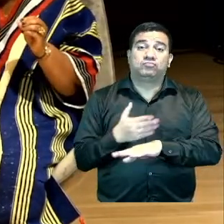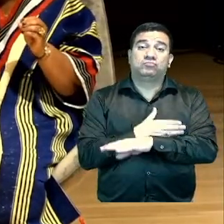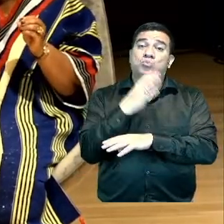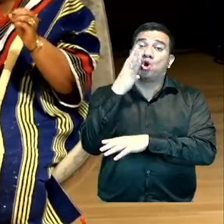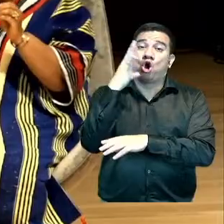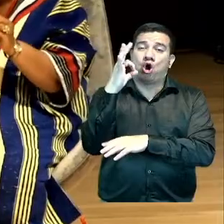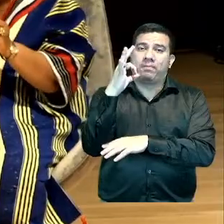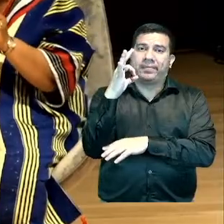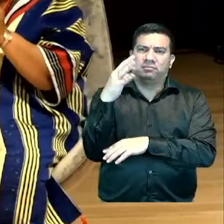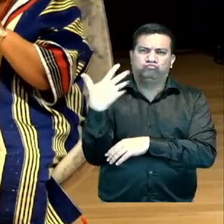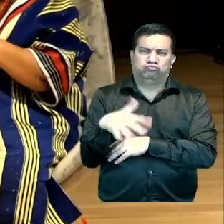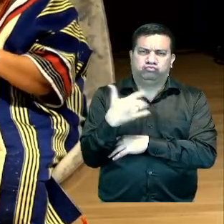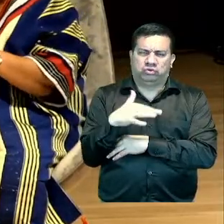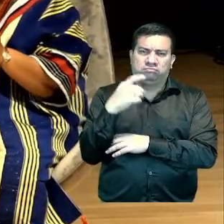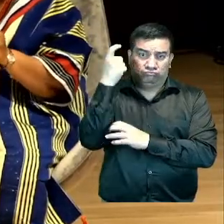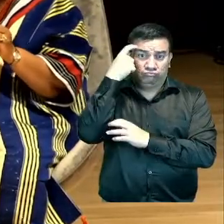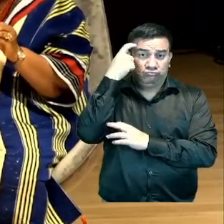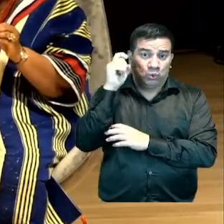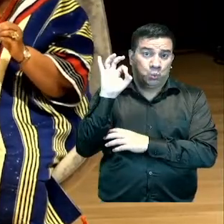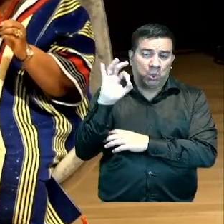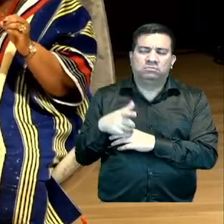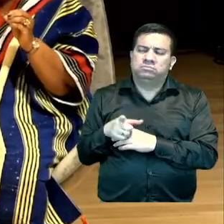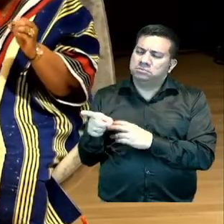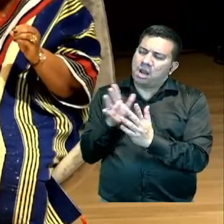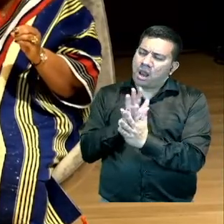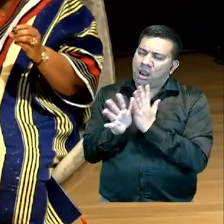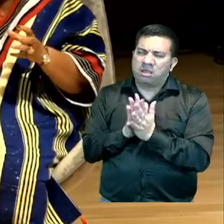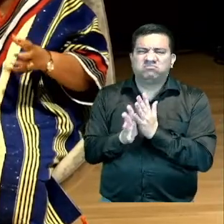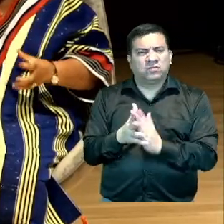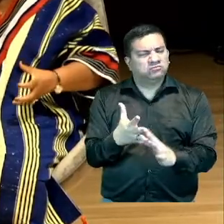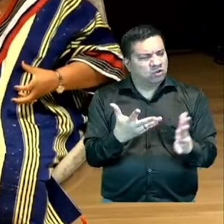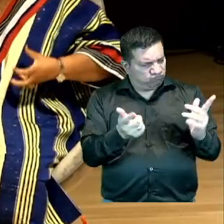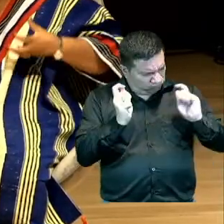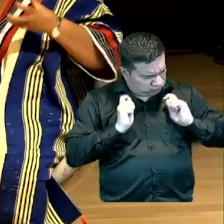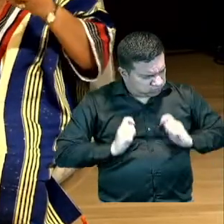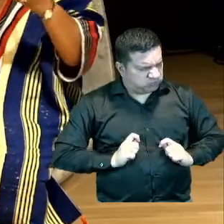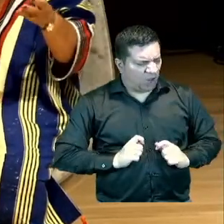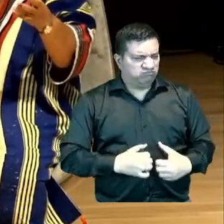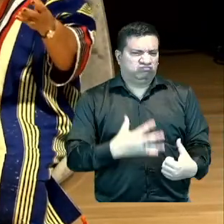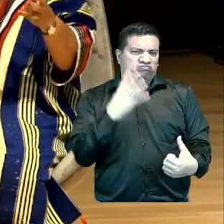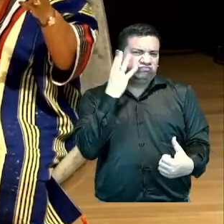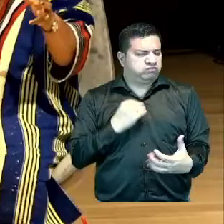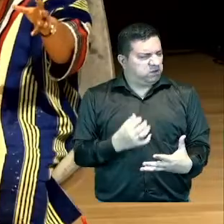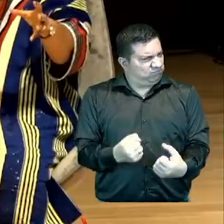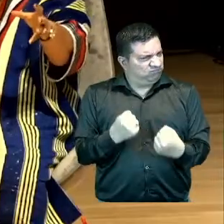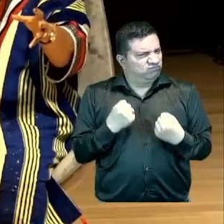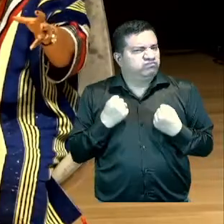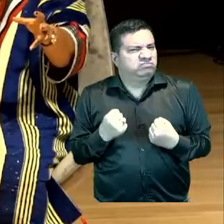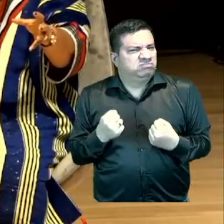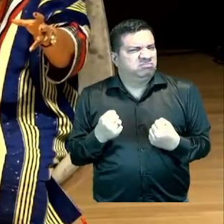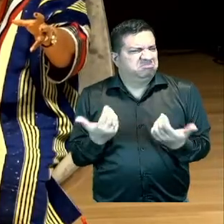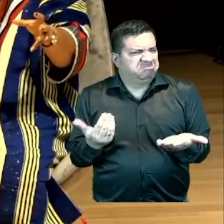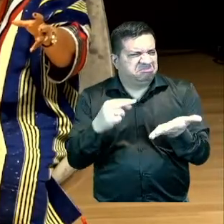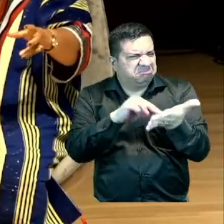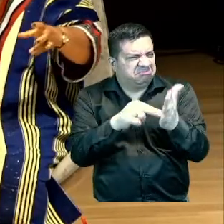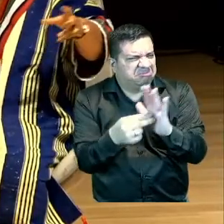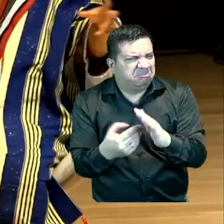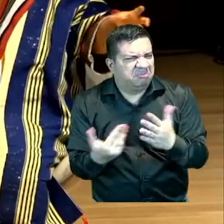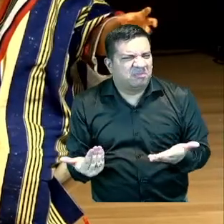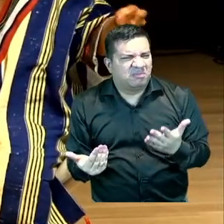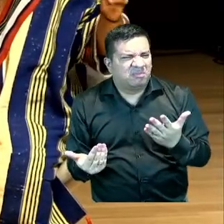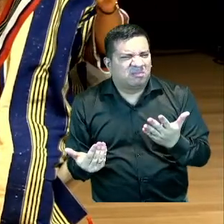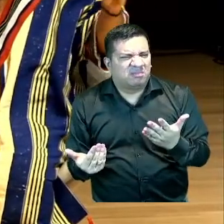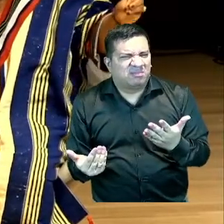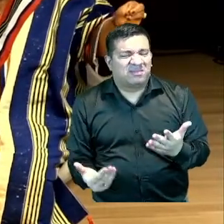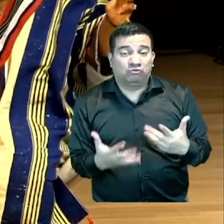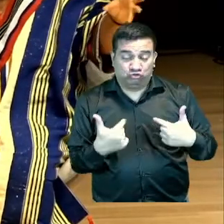empowerment, the word empowerment means giving up some of your power so that others